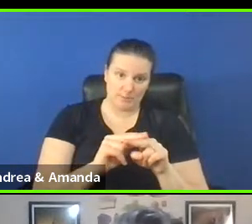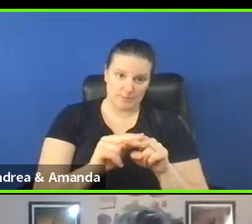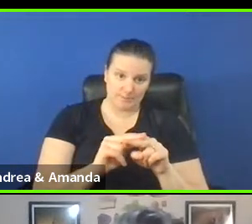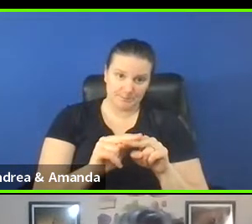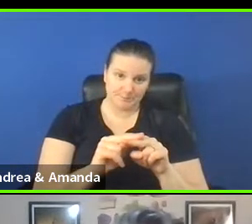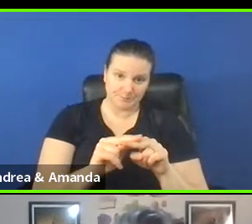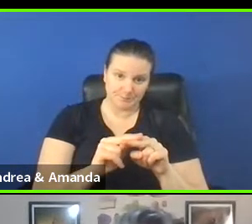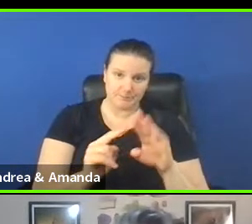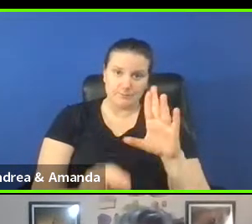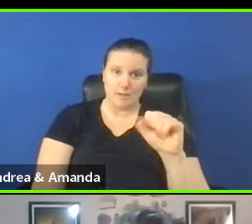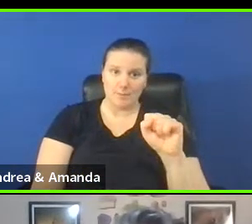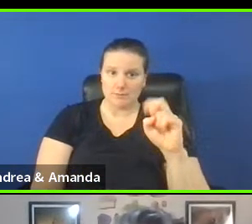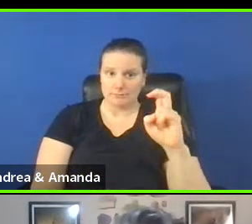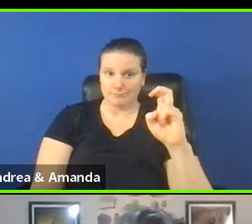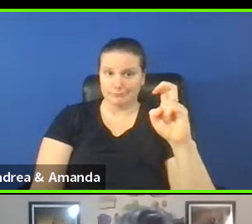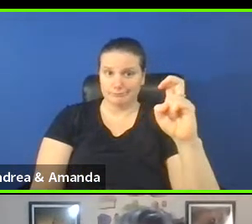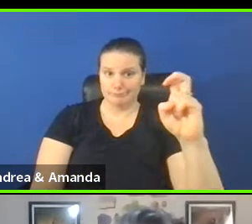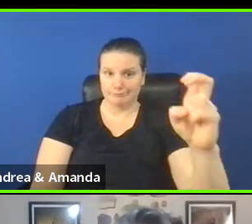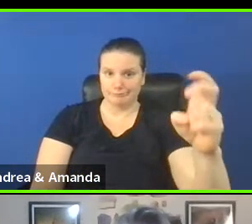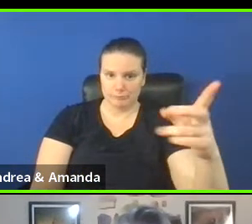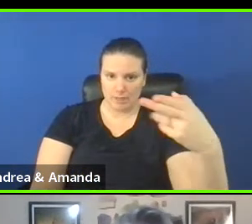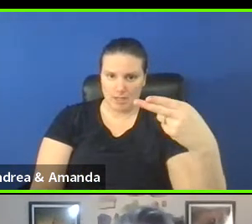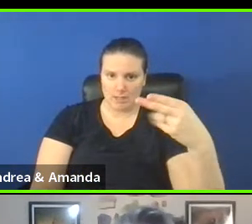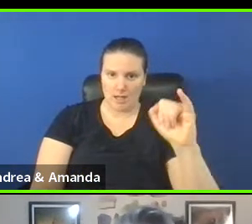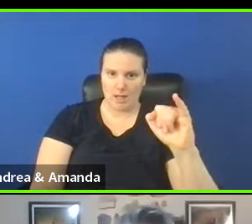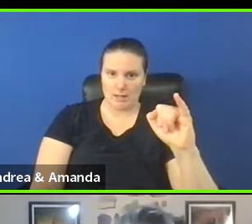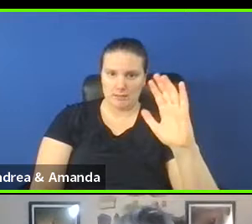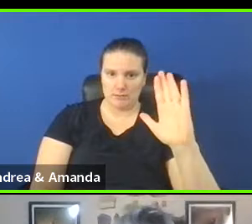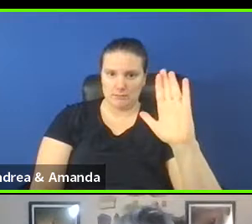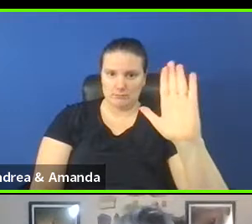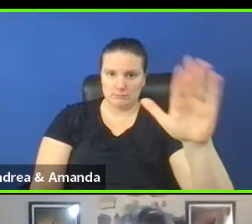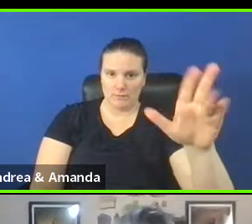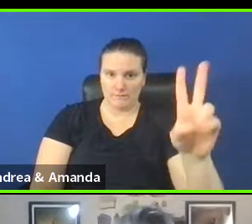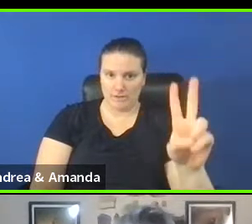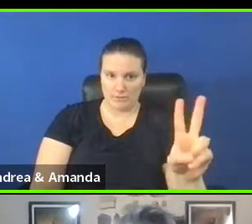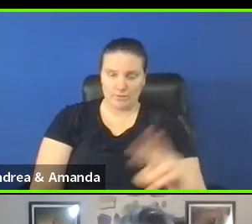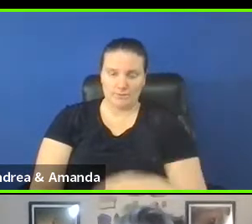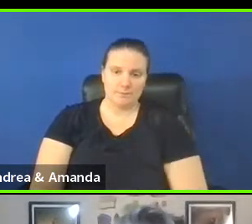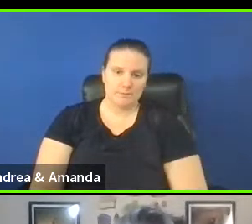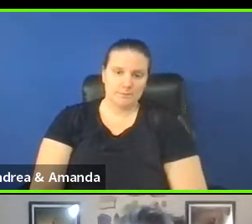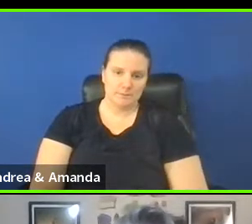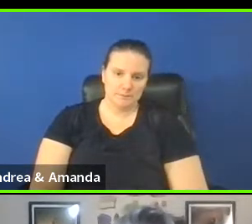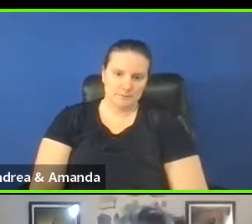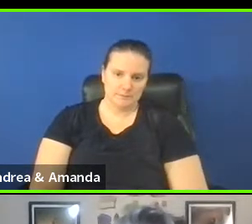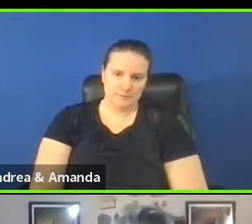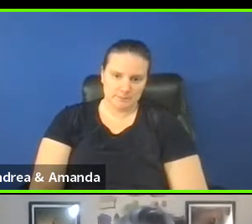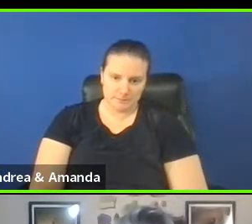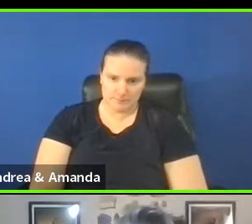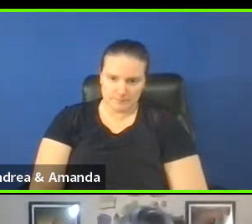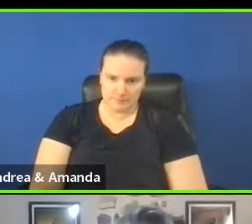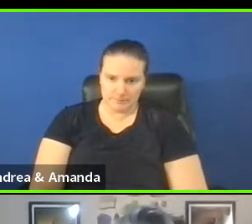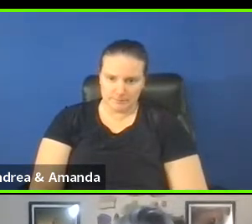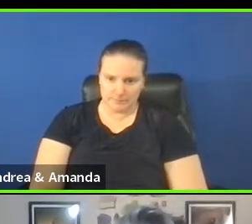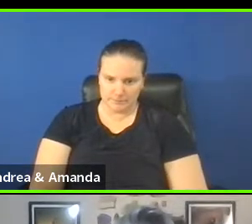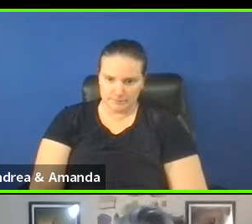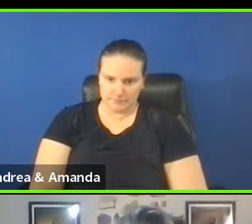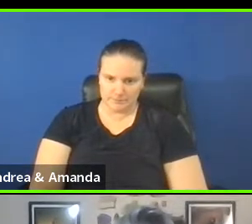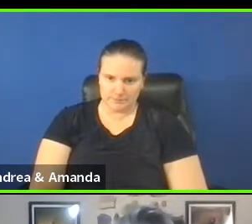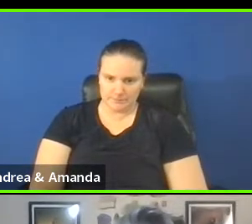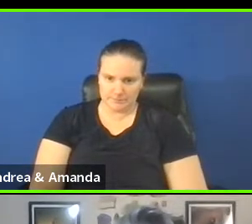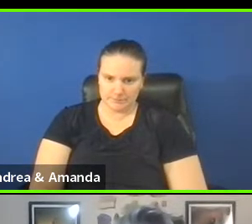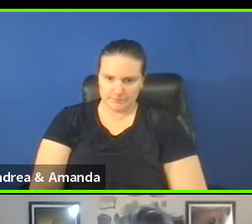then bus rapid transit from Hayden Island up to Vancouver. Oh, but nothing is